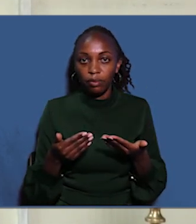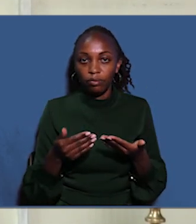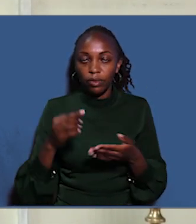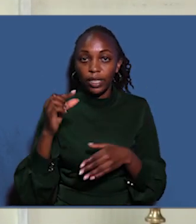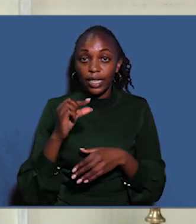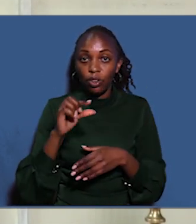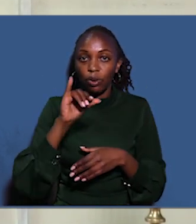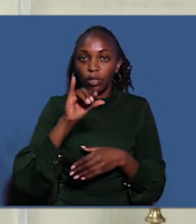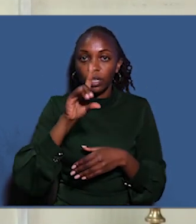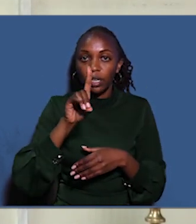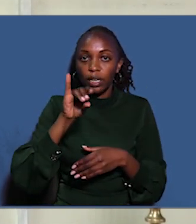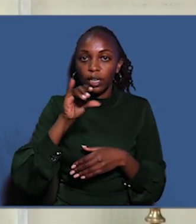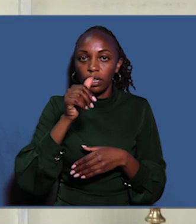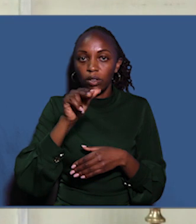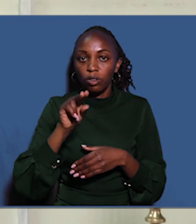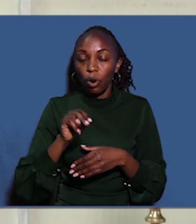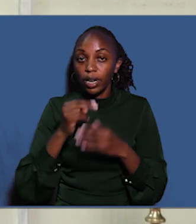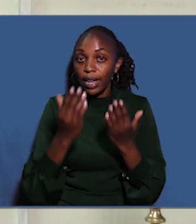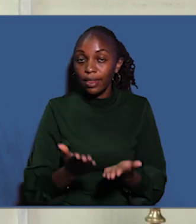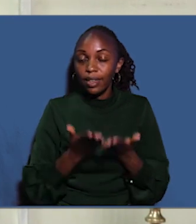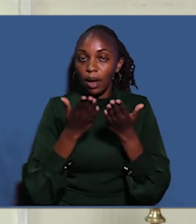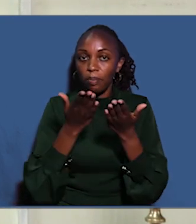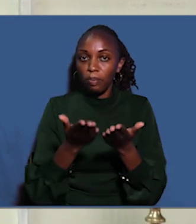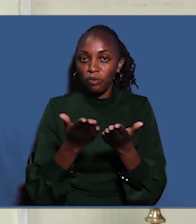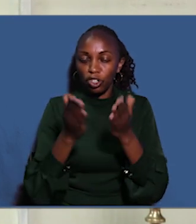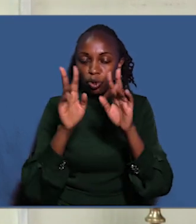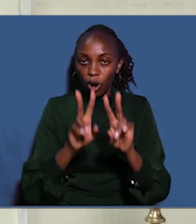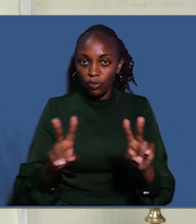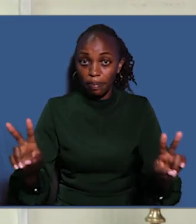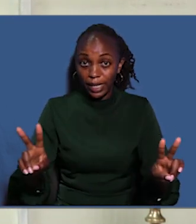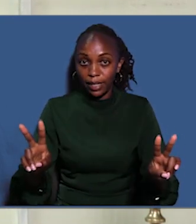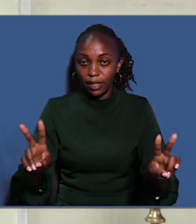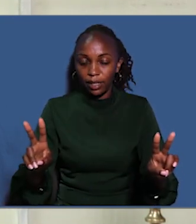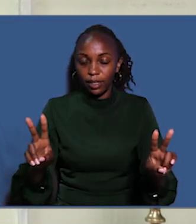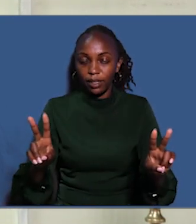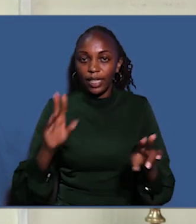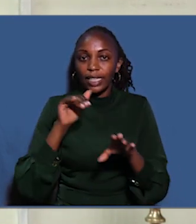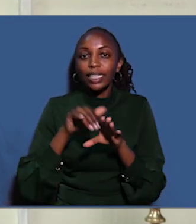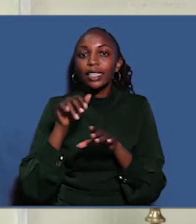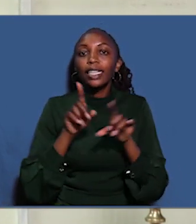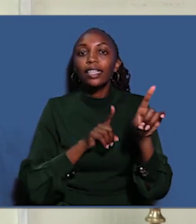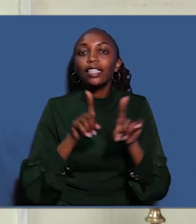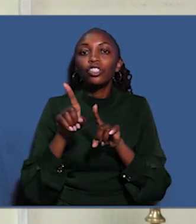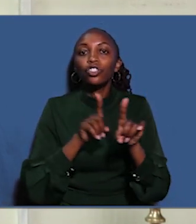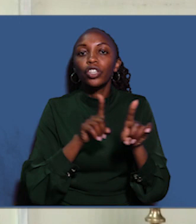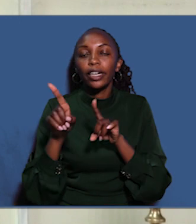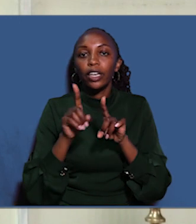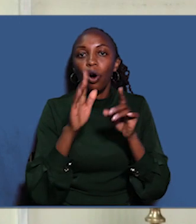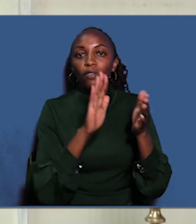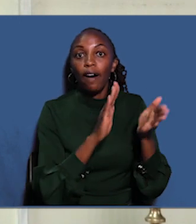Gideon the provision of peace in this journey of